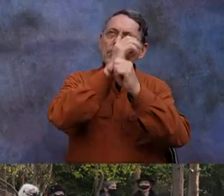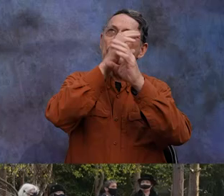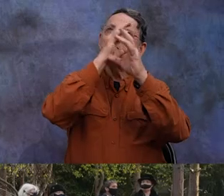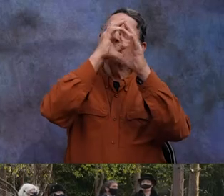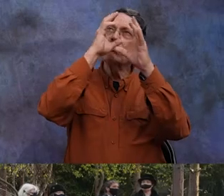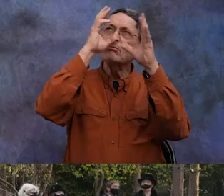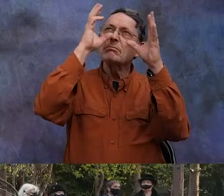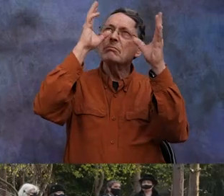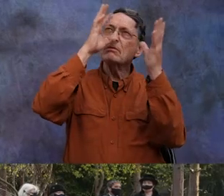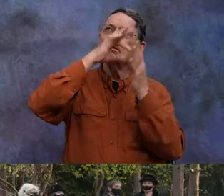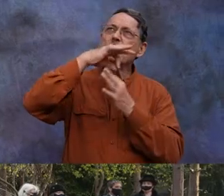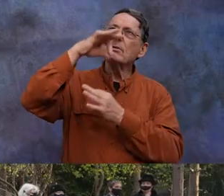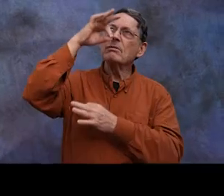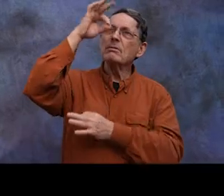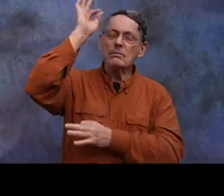Vision.